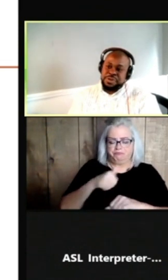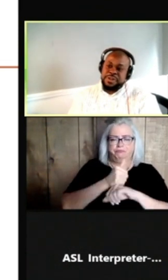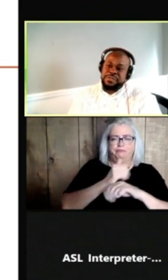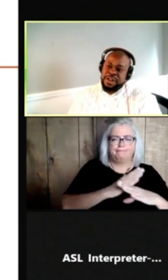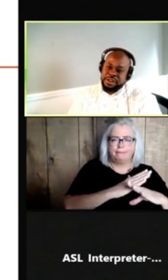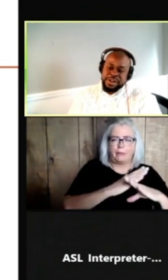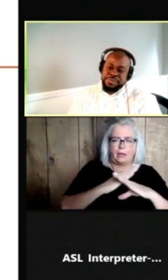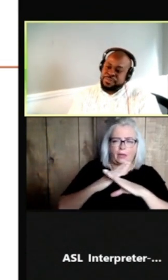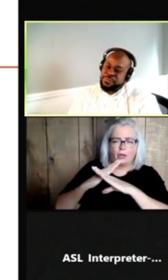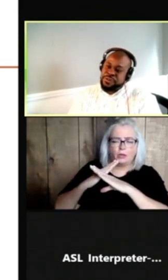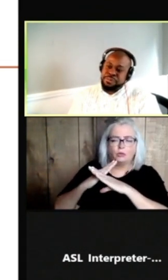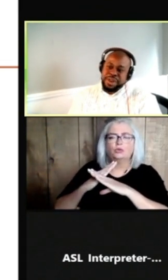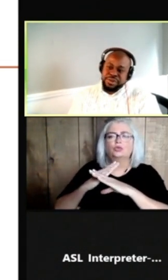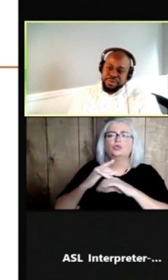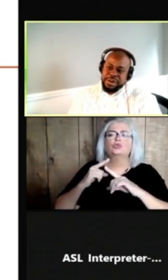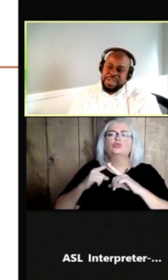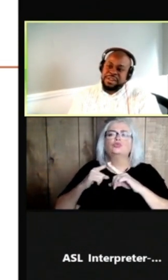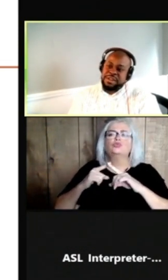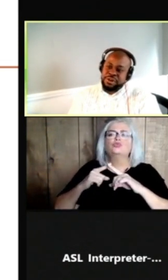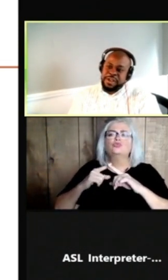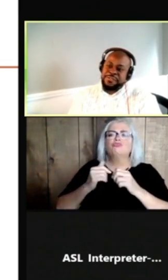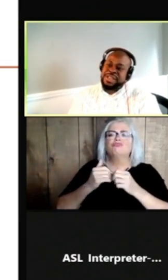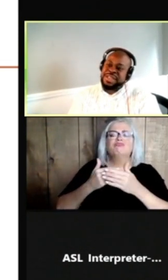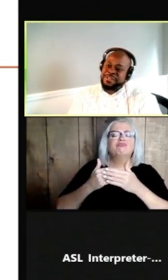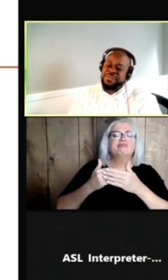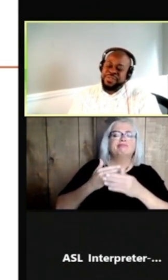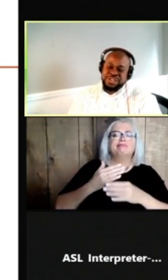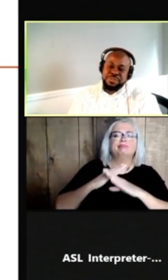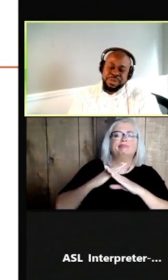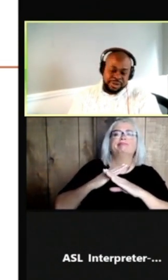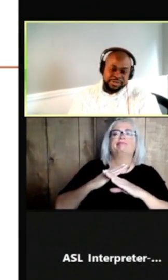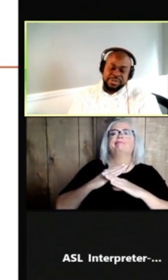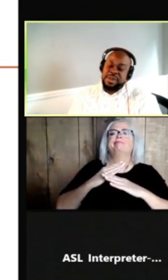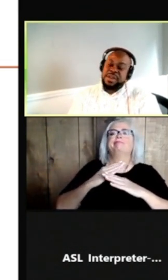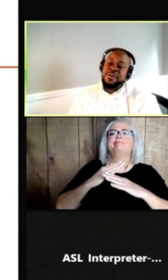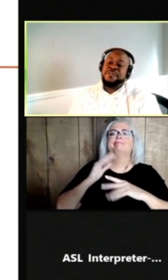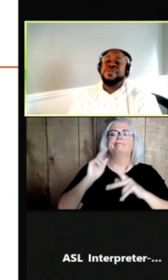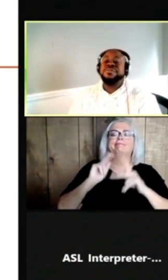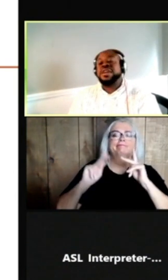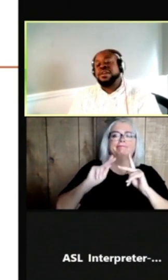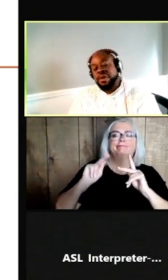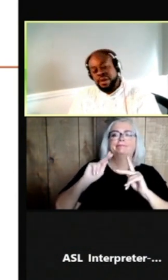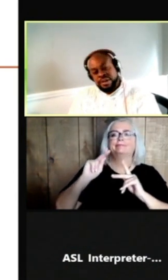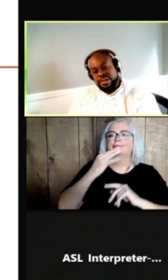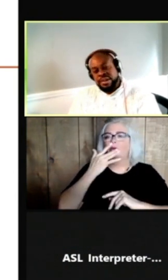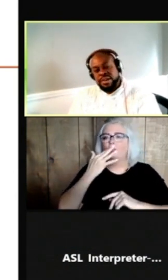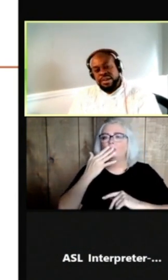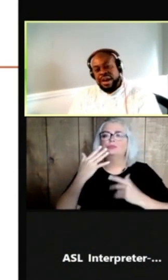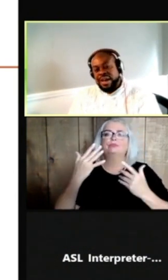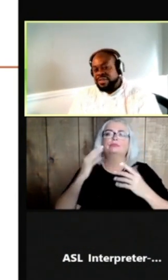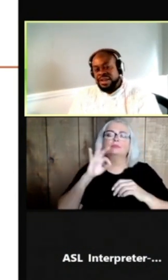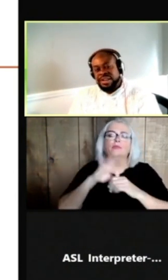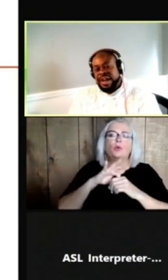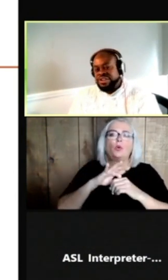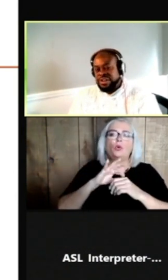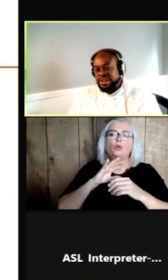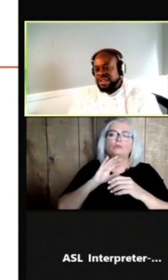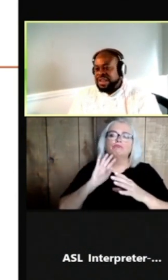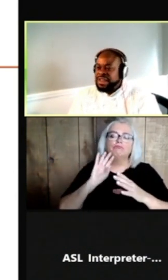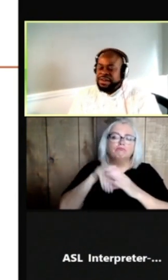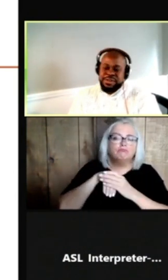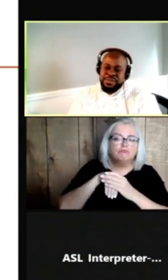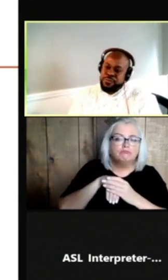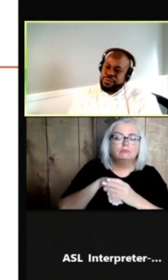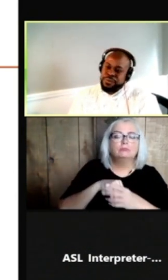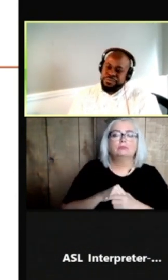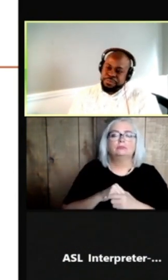discourage people of color and people from minority and demographically disadvantaged communities from taking part. I see a logic